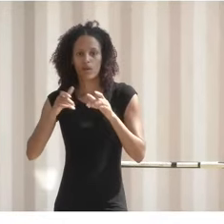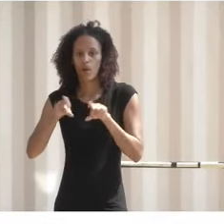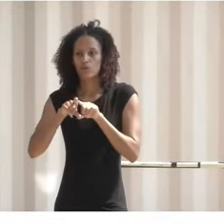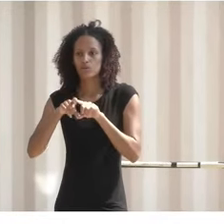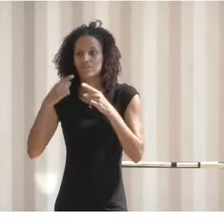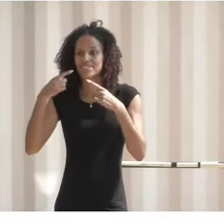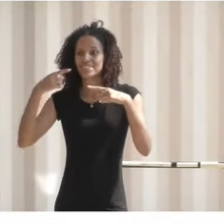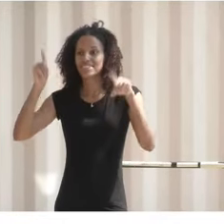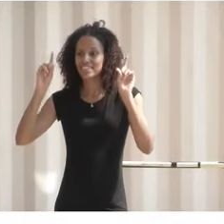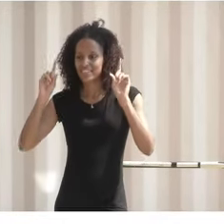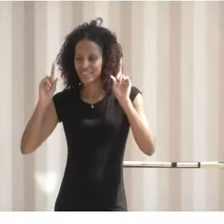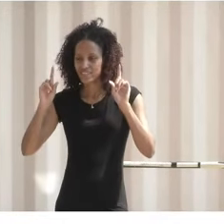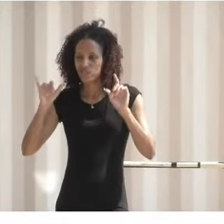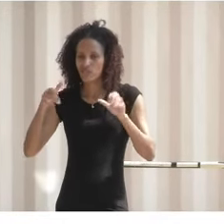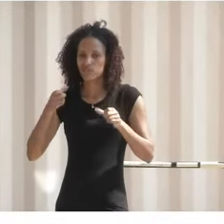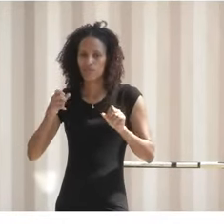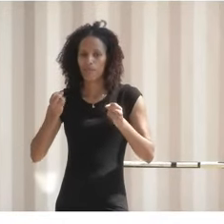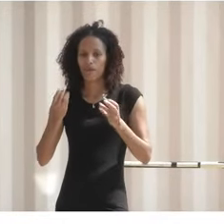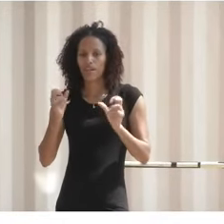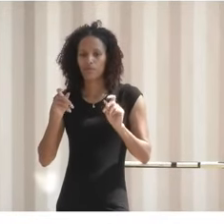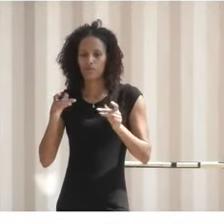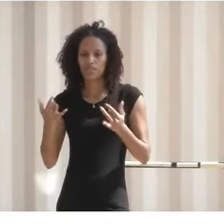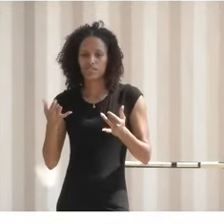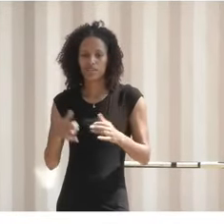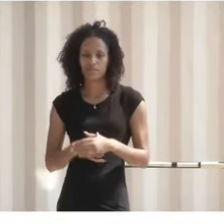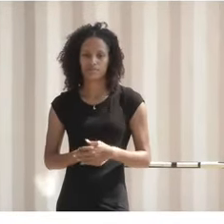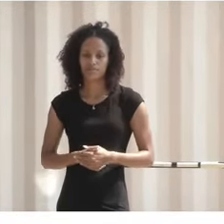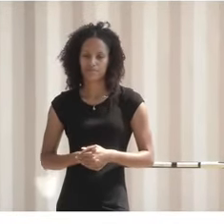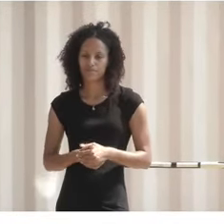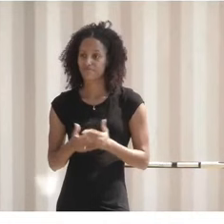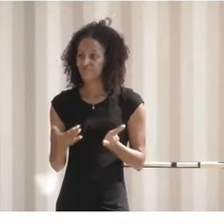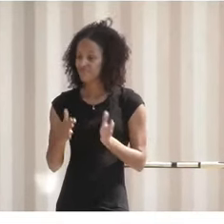have today. Thanks, Ali. Michael?